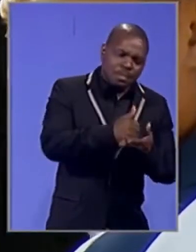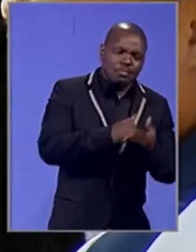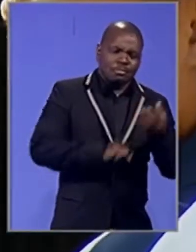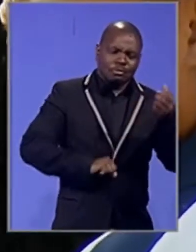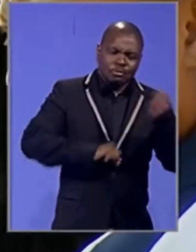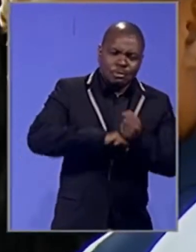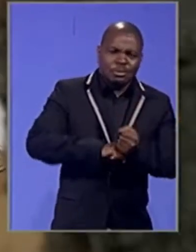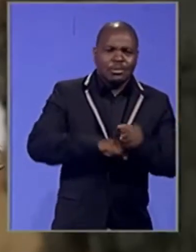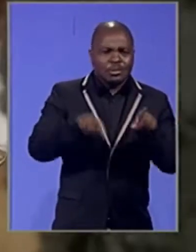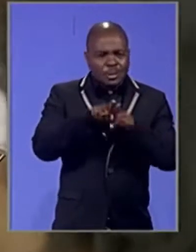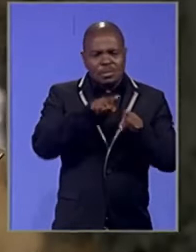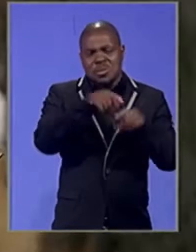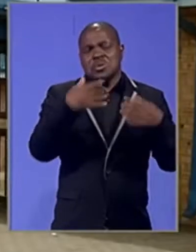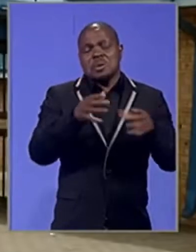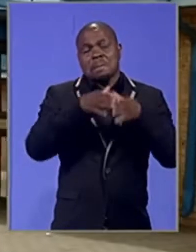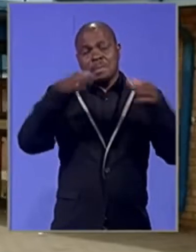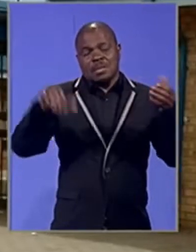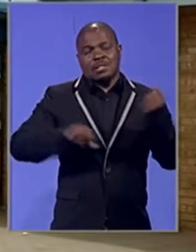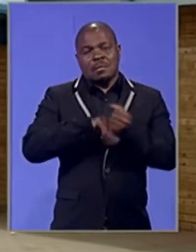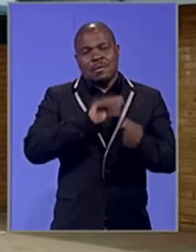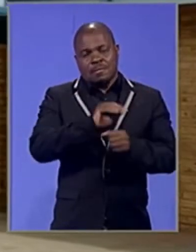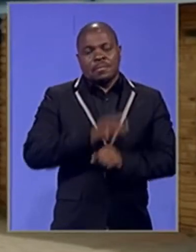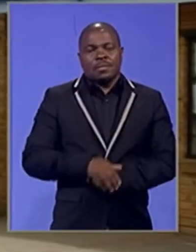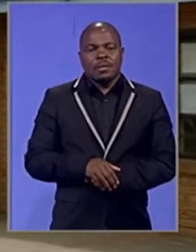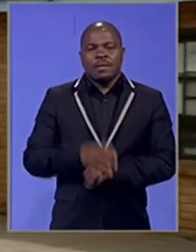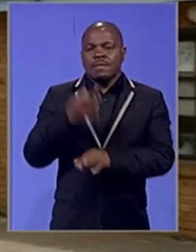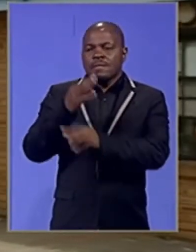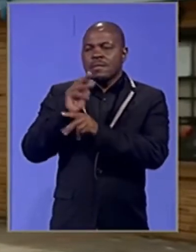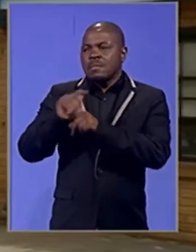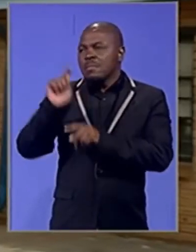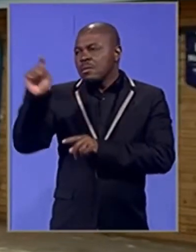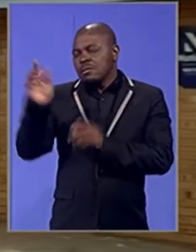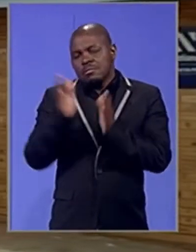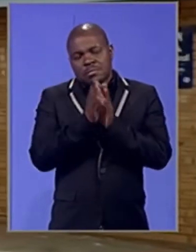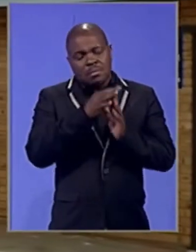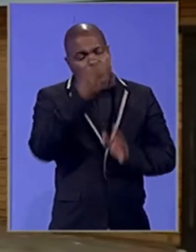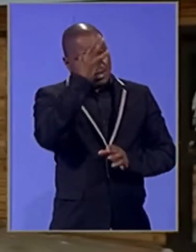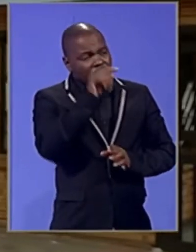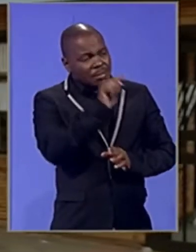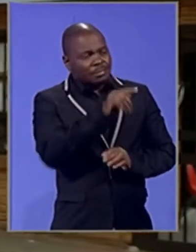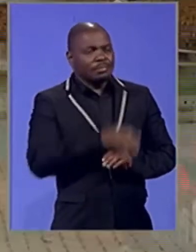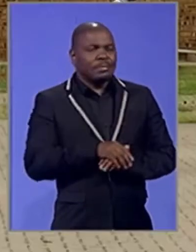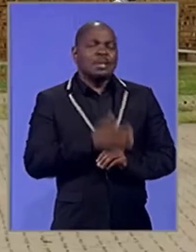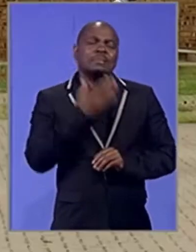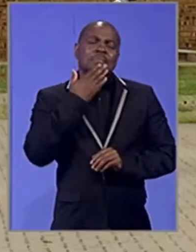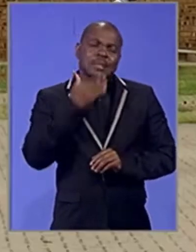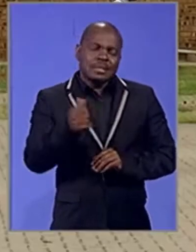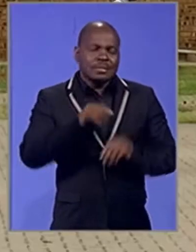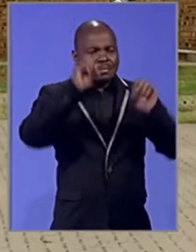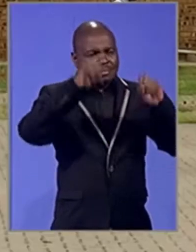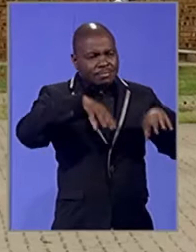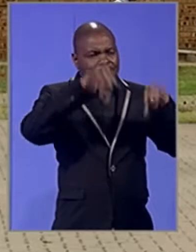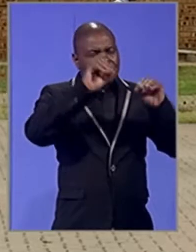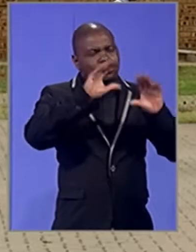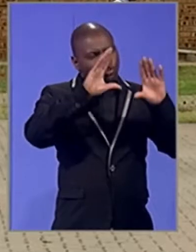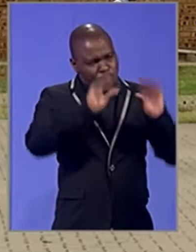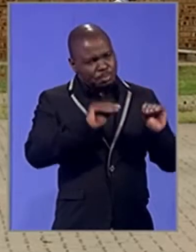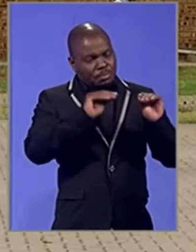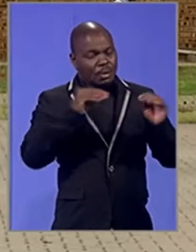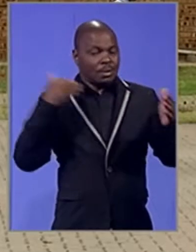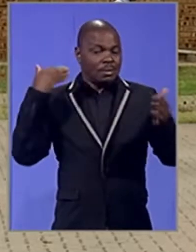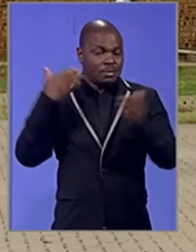so they also had the most support. Batswadi ba ikuetse go puso go ka emisa kgaogo ya motlakase nakwana go fitla bofelong